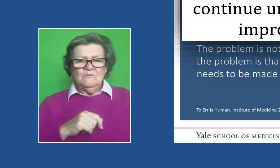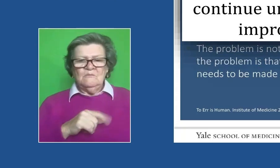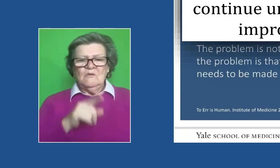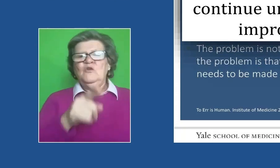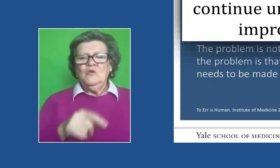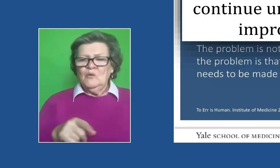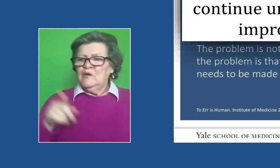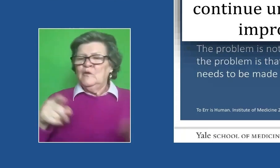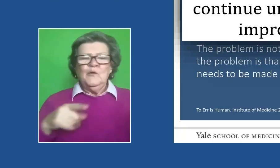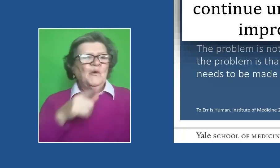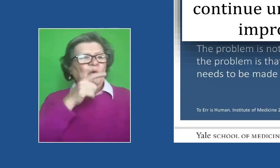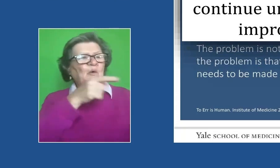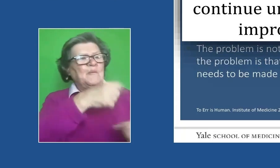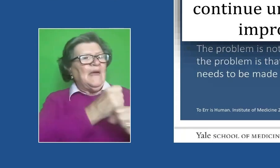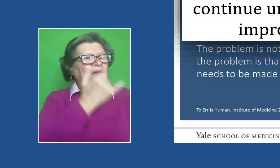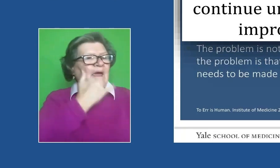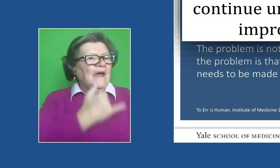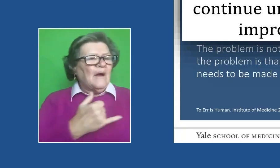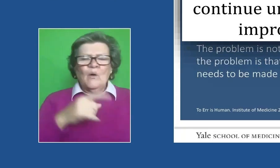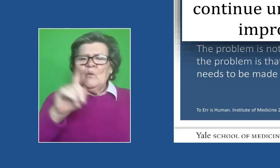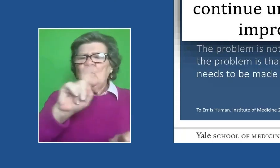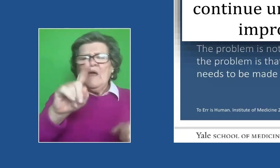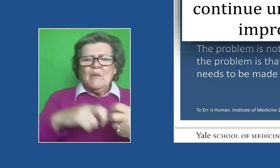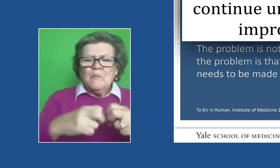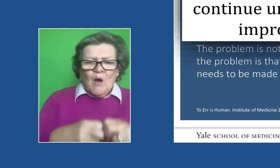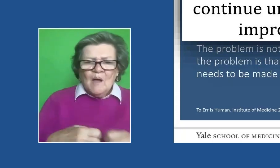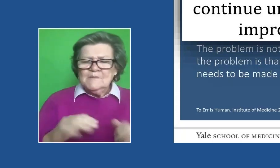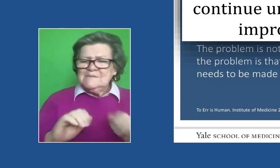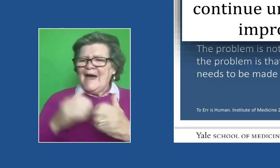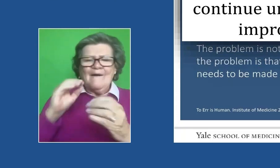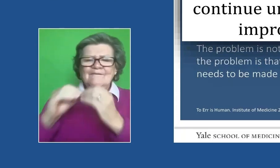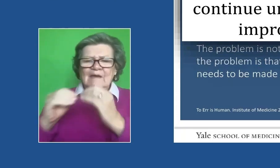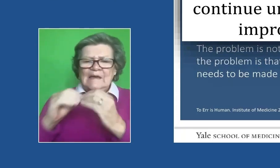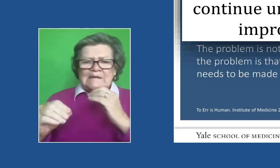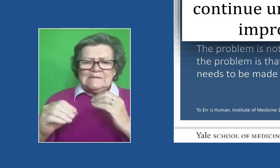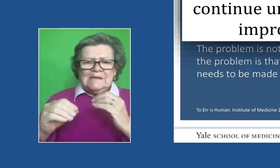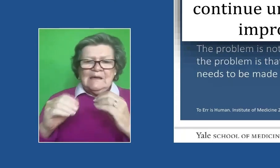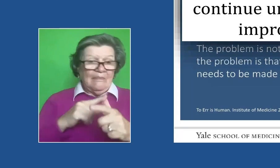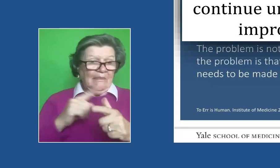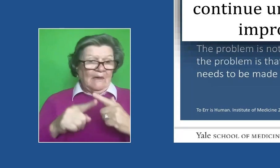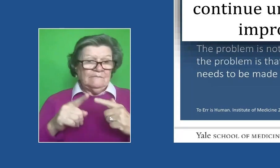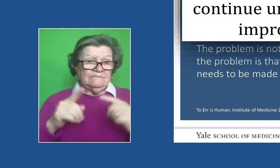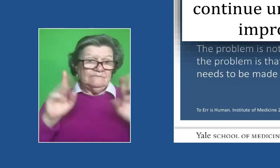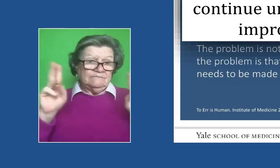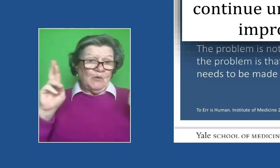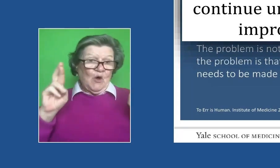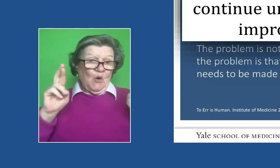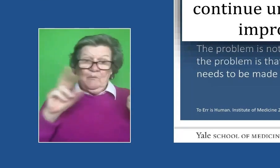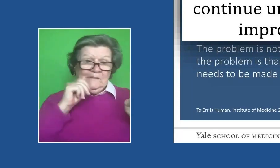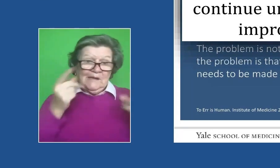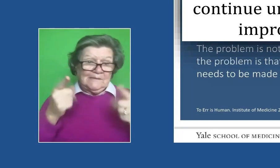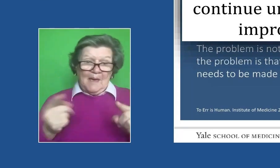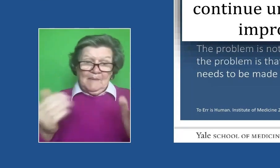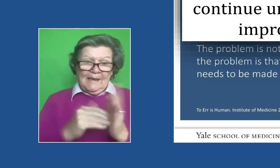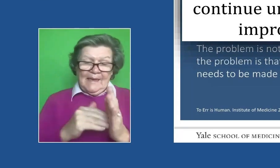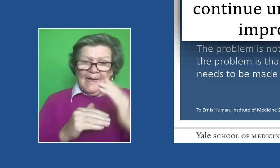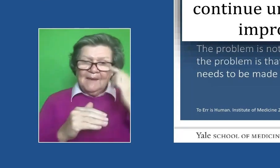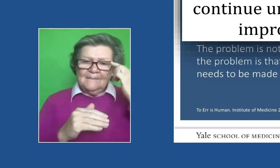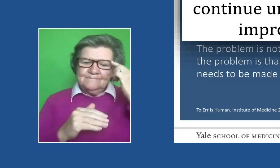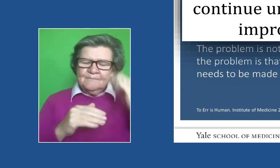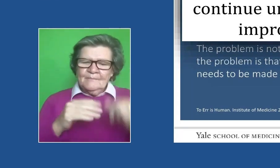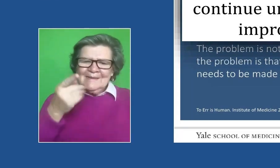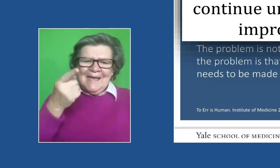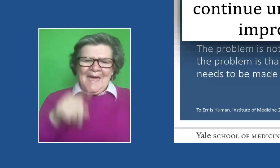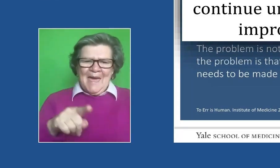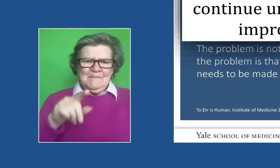error? Where the problems lie? How do we go about fixing it so that it doesn't happen again? And in the current state where morale is